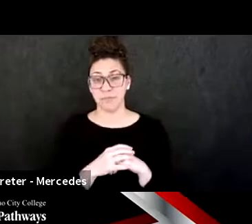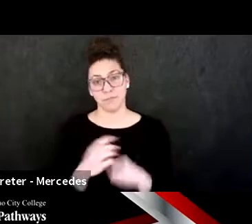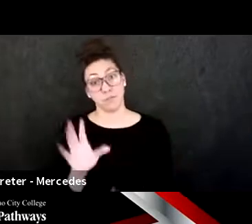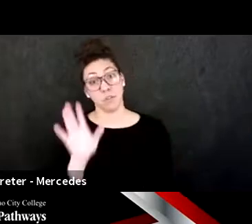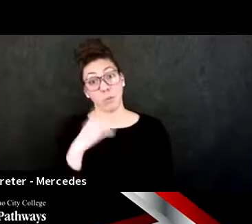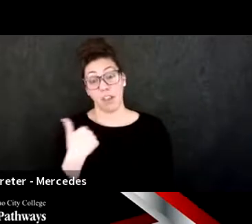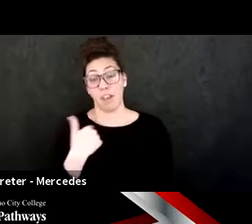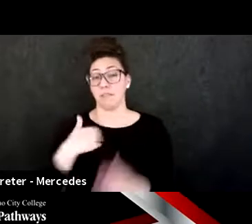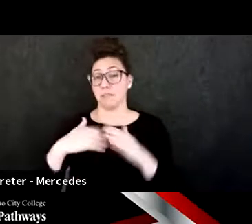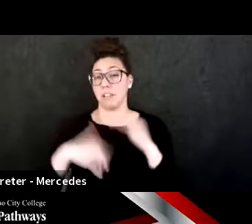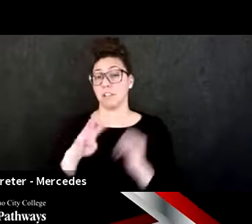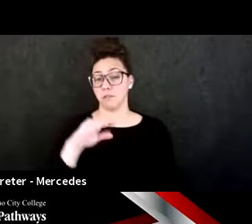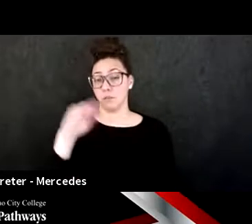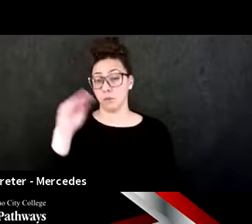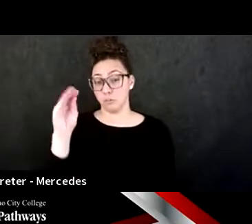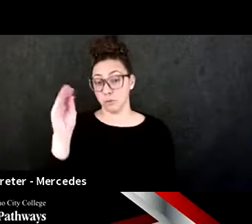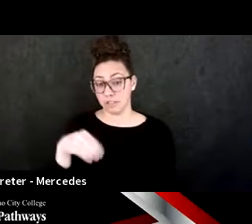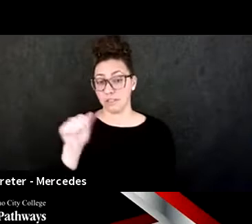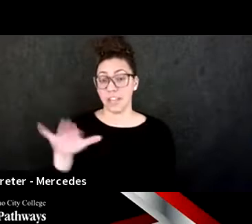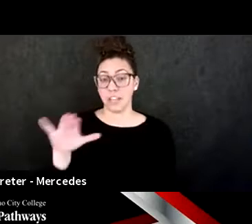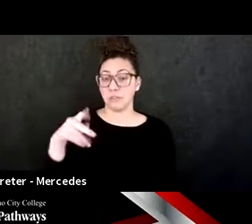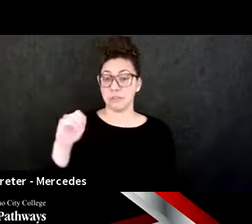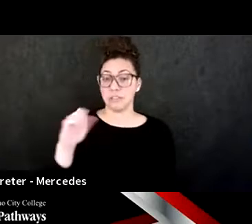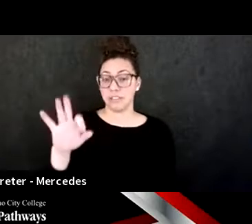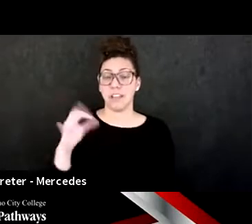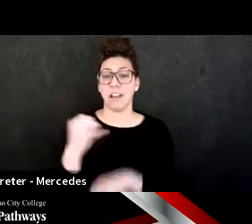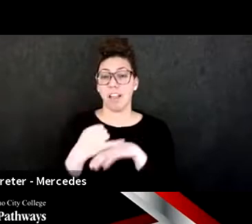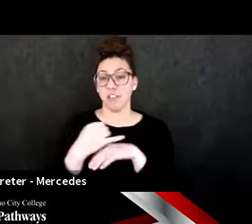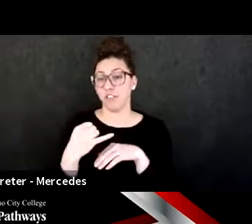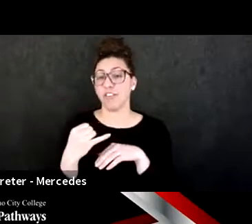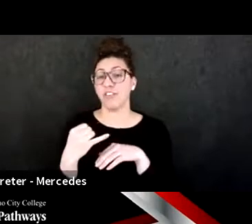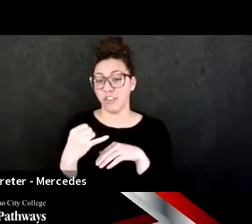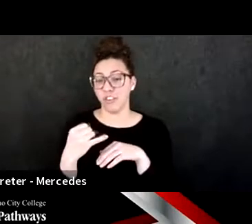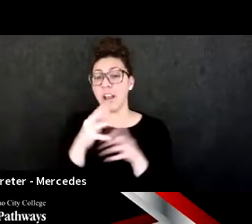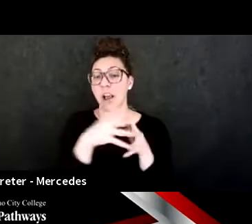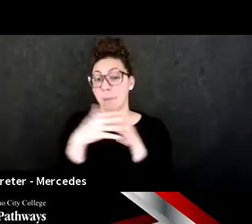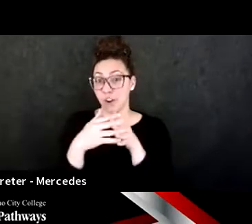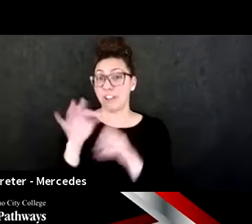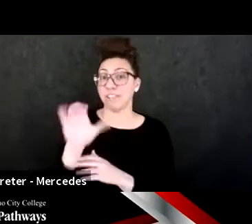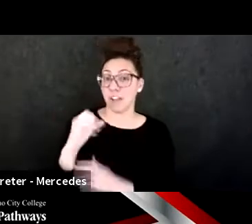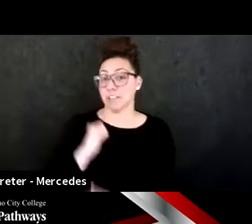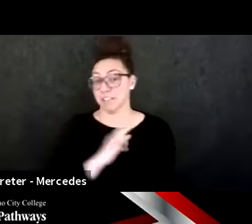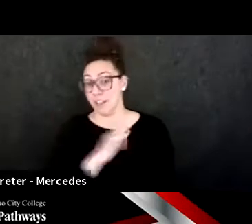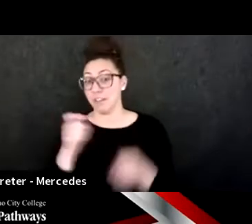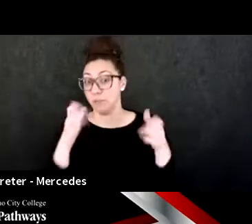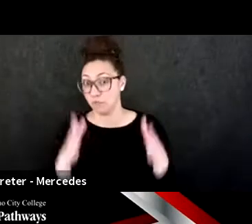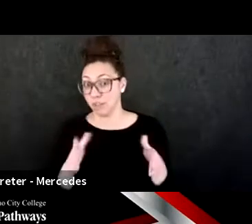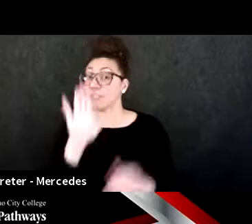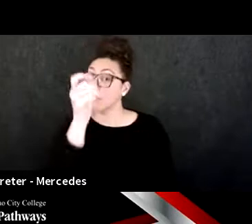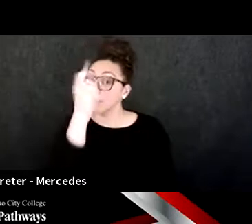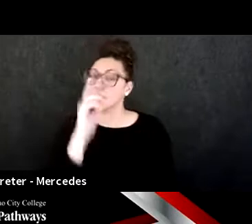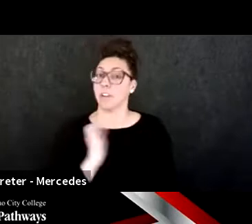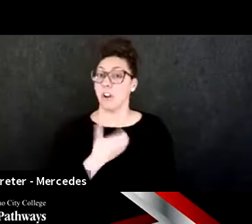of Asian Pacific Islander and American faculty, staff, and administrators, while our student population makes up